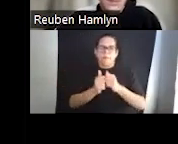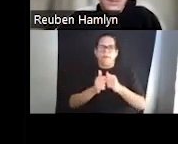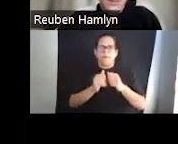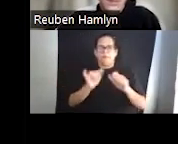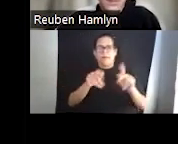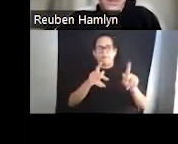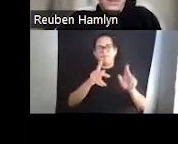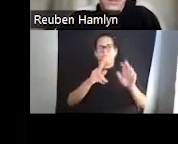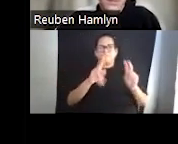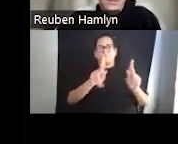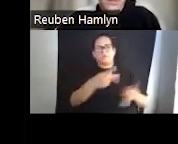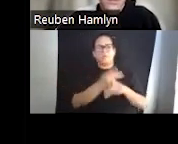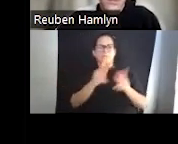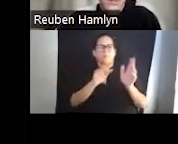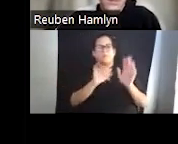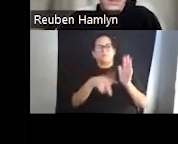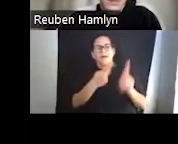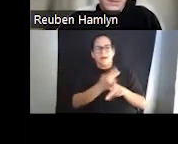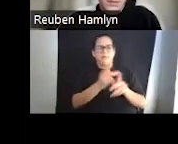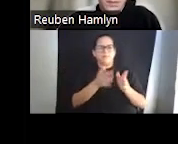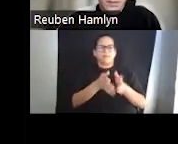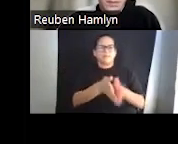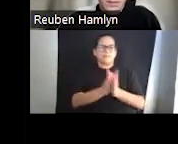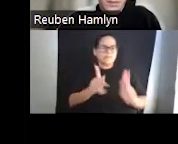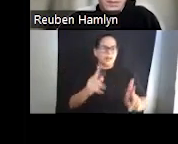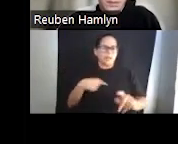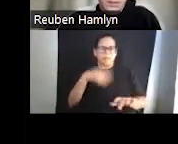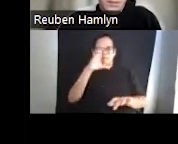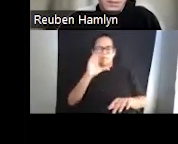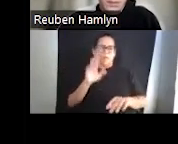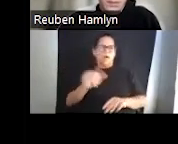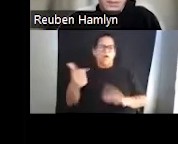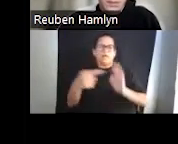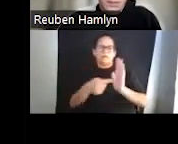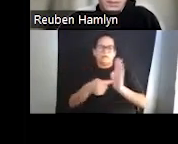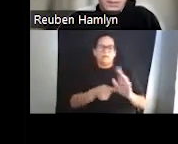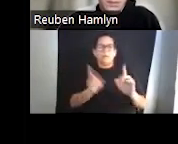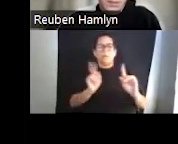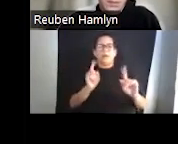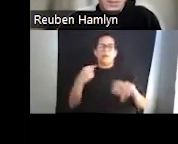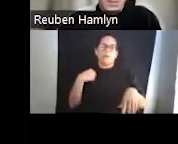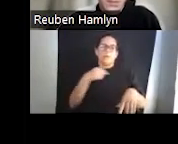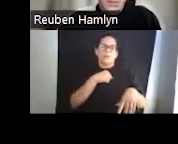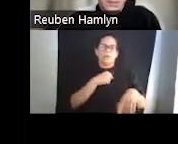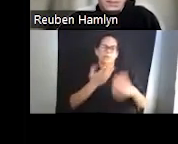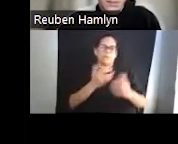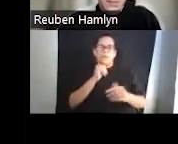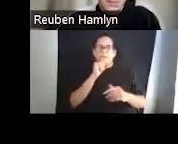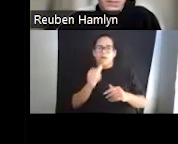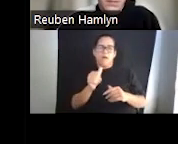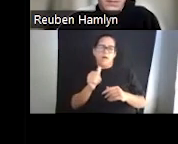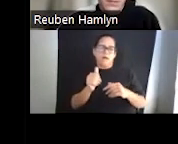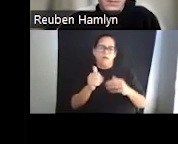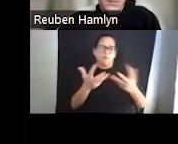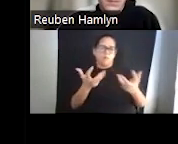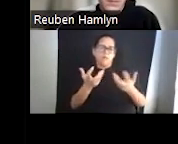perpetrator? What type of consent are we seeking? Or are there instances in which we may not